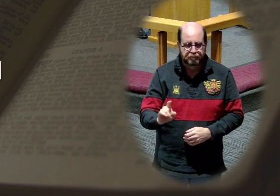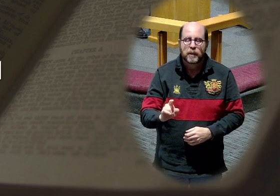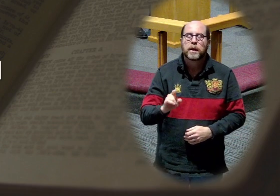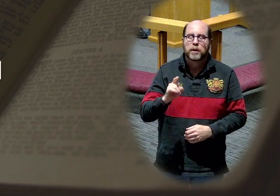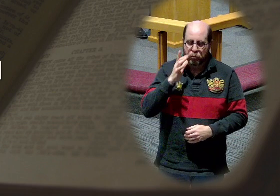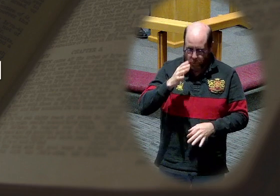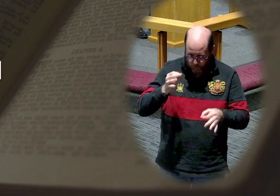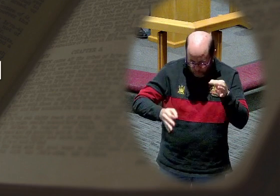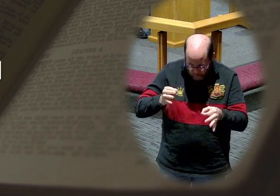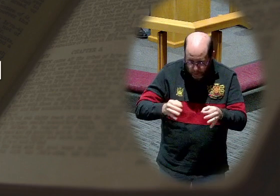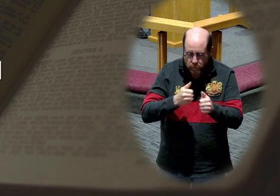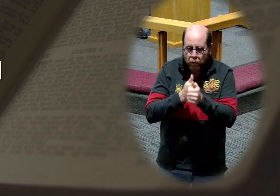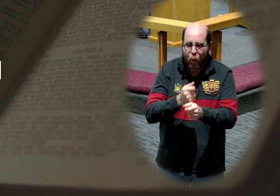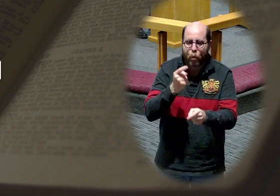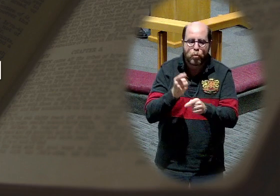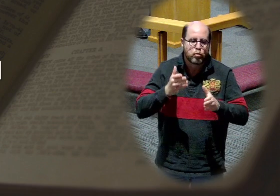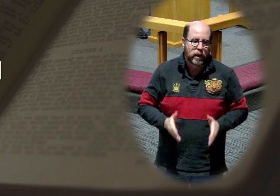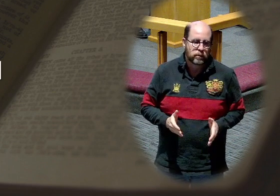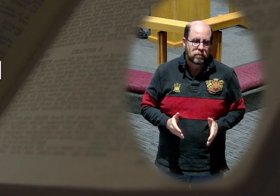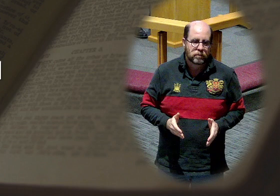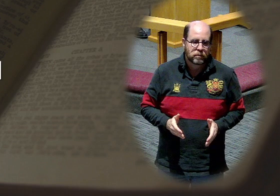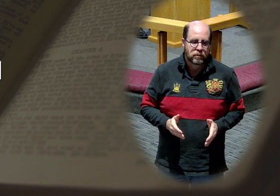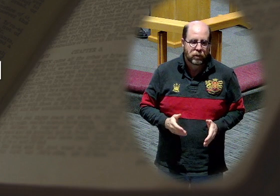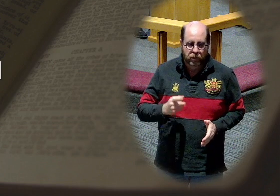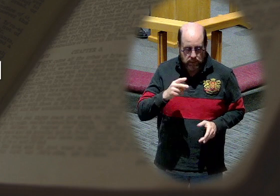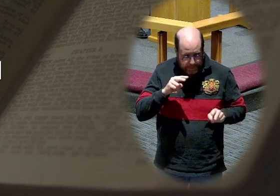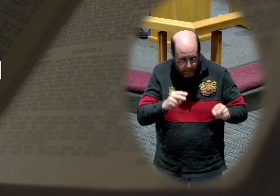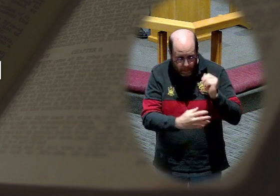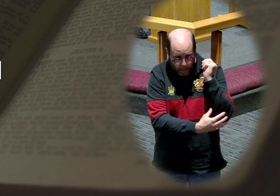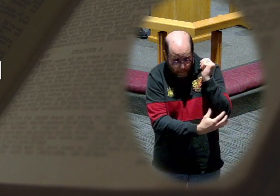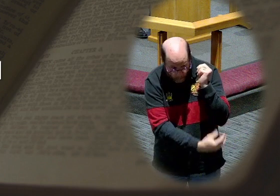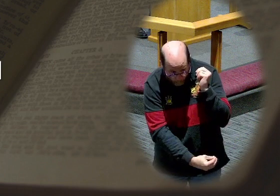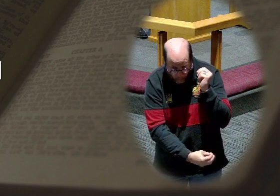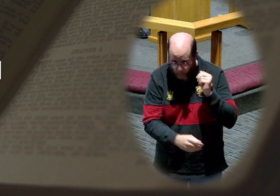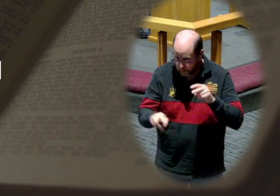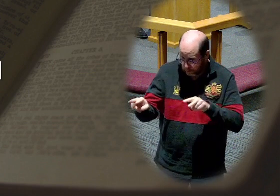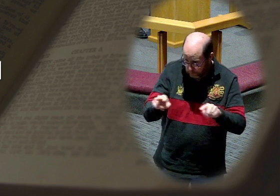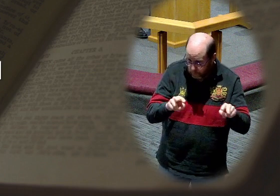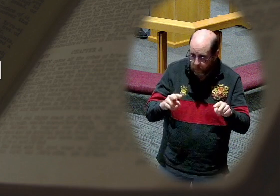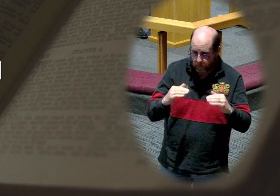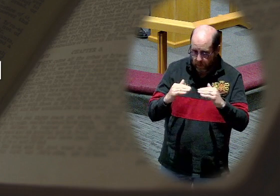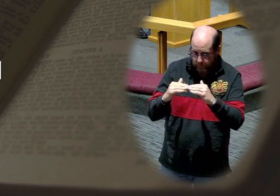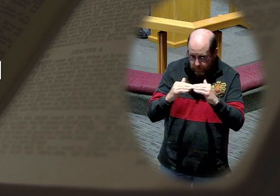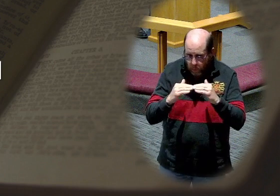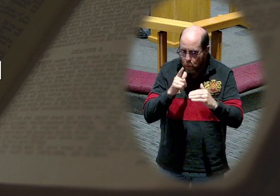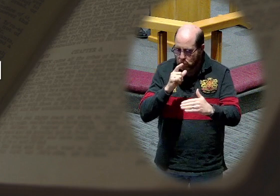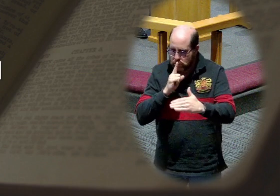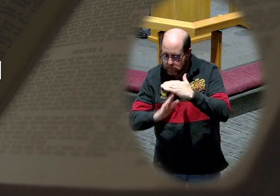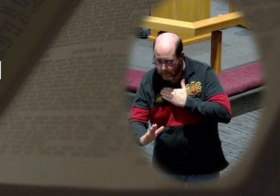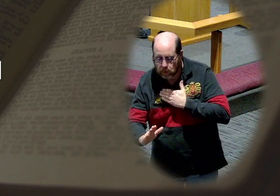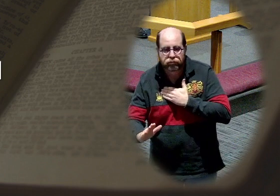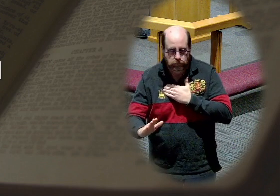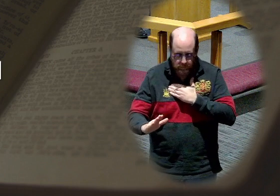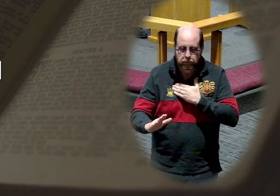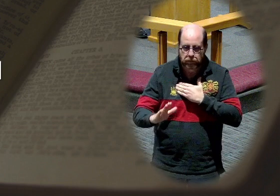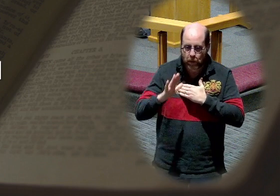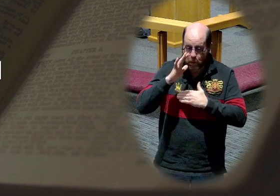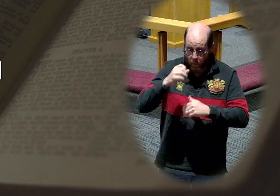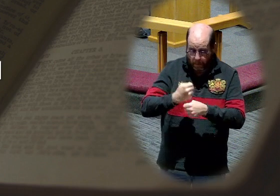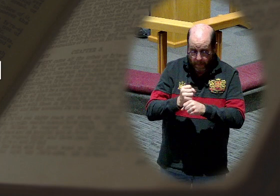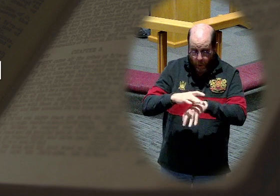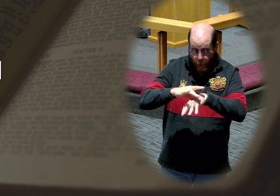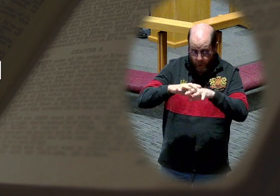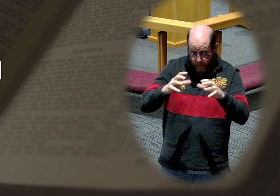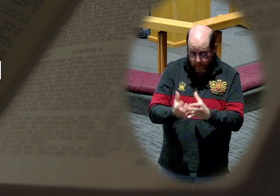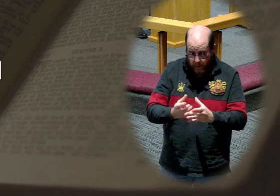with righteousness he shall judge the poor and decide with equity for the meek of the earth. And he shall strike the earth with